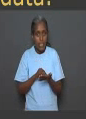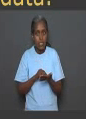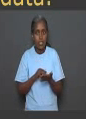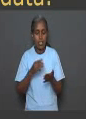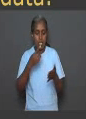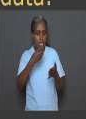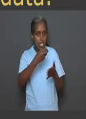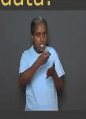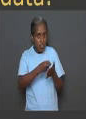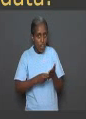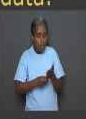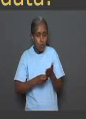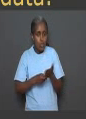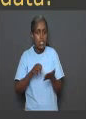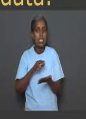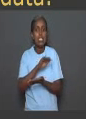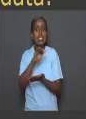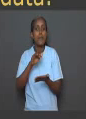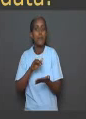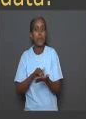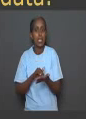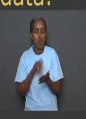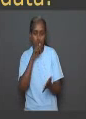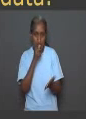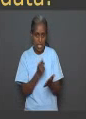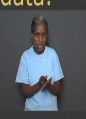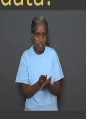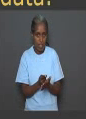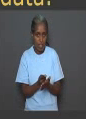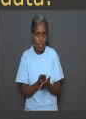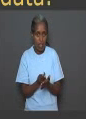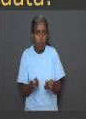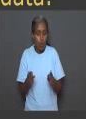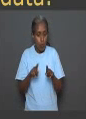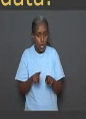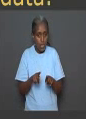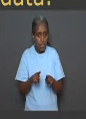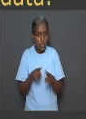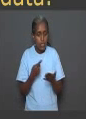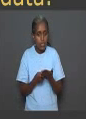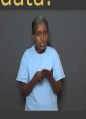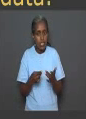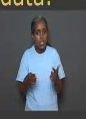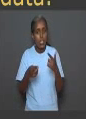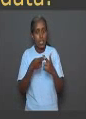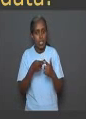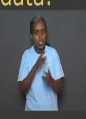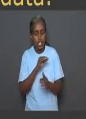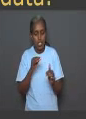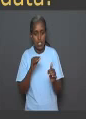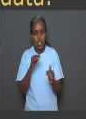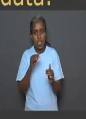that lies in the middle of the data when it is arranged in